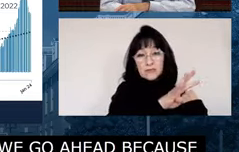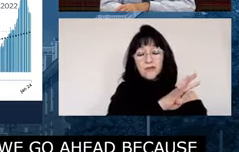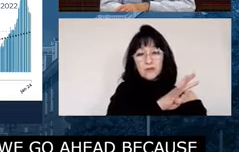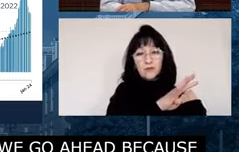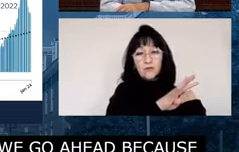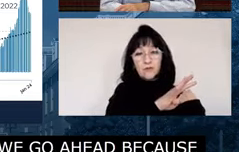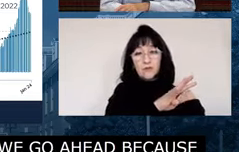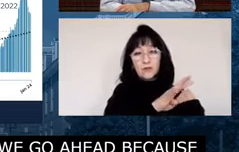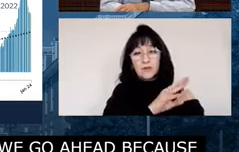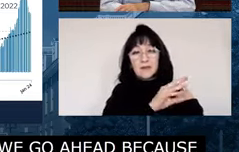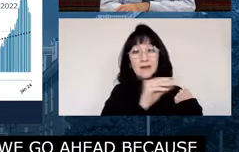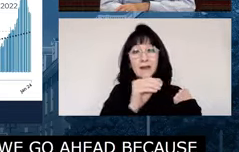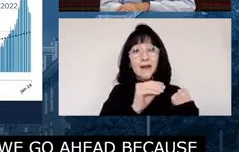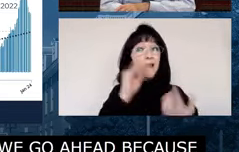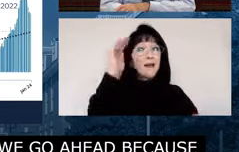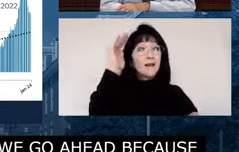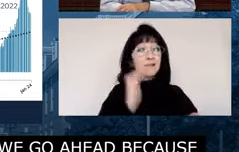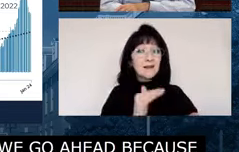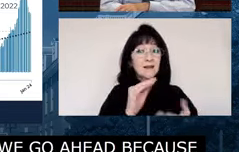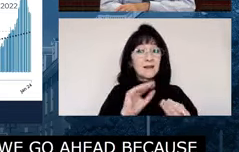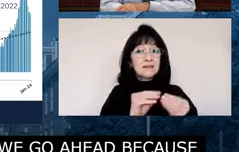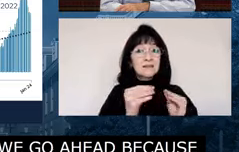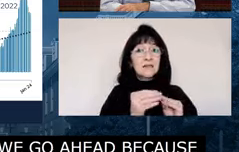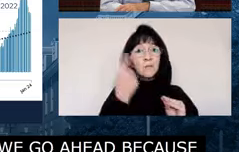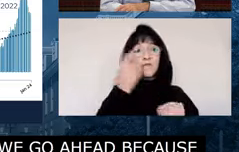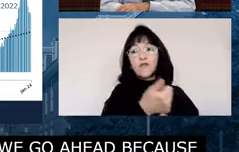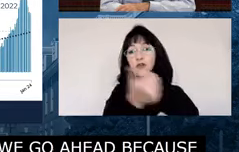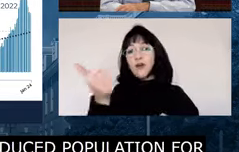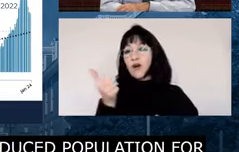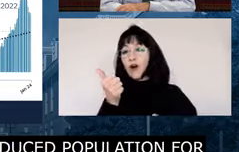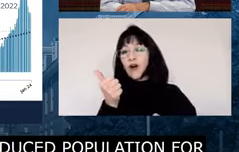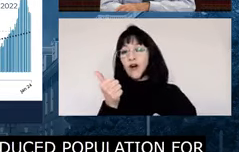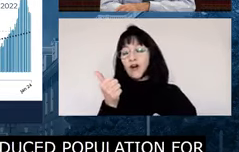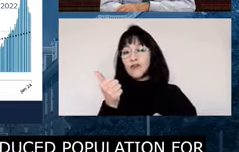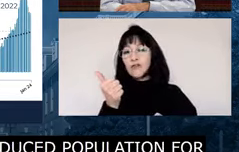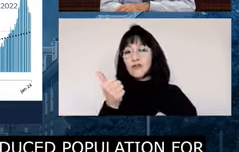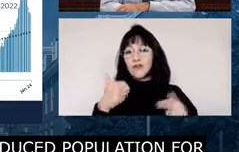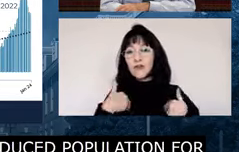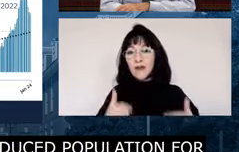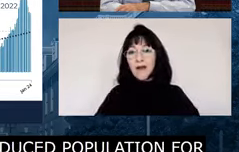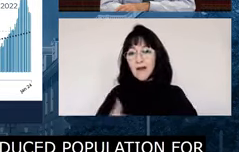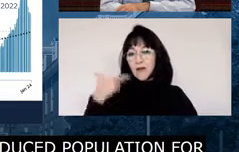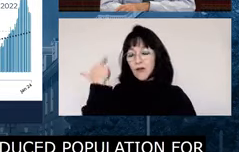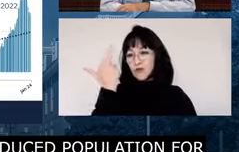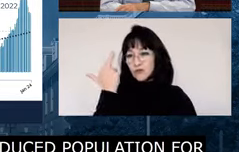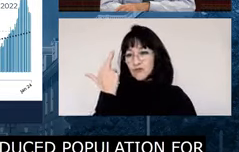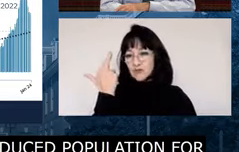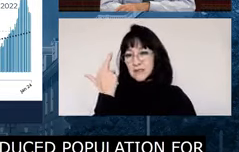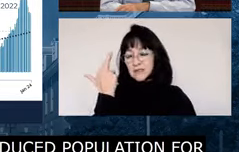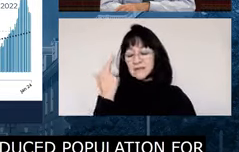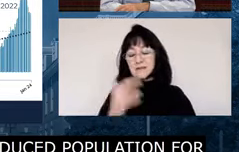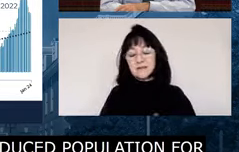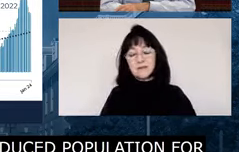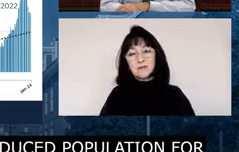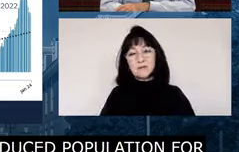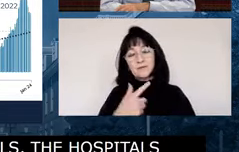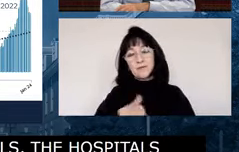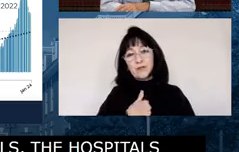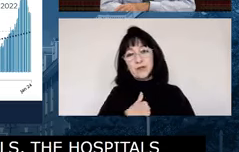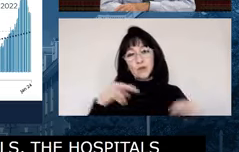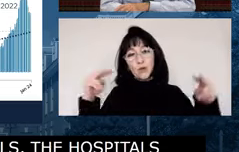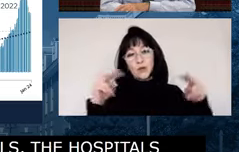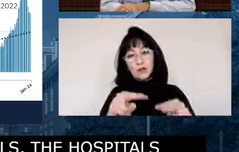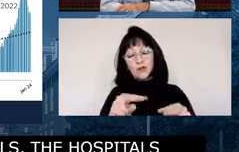for other conditions in the hospitals were in a pretty good place. So that'll be a benchmark for us. We're down to